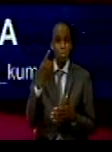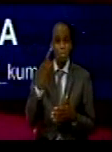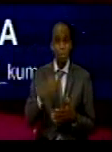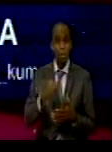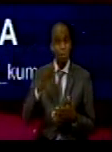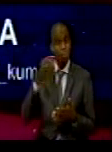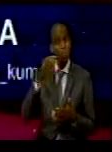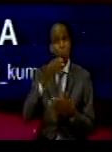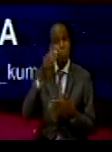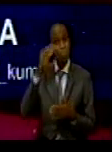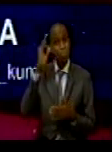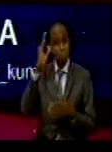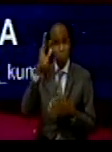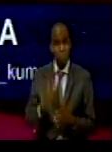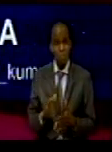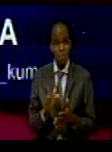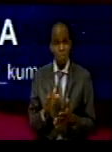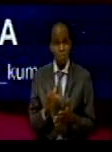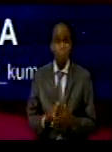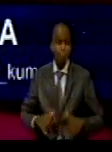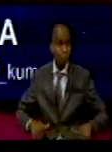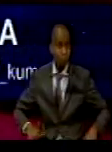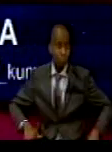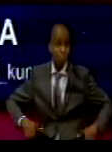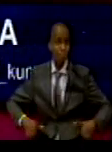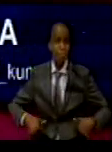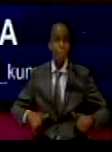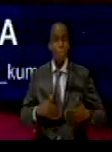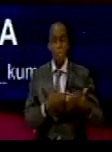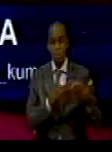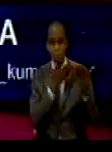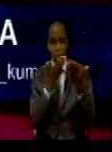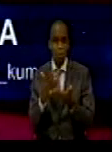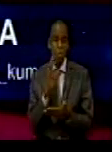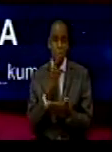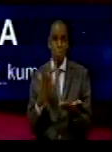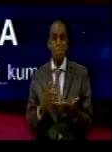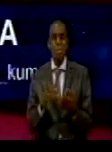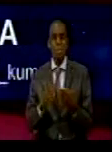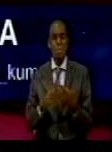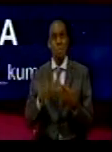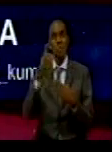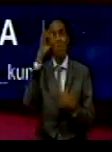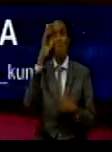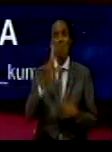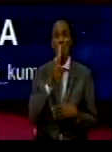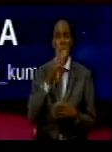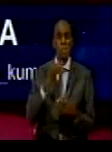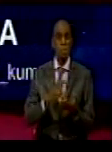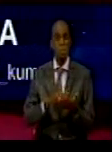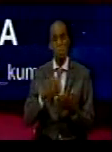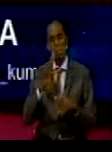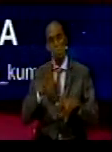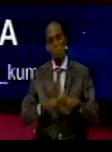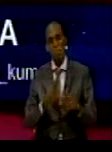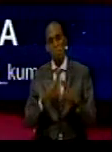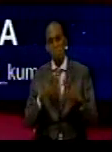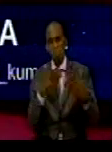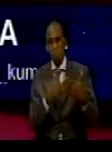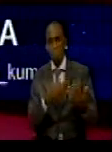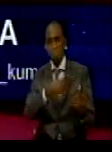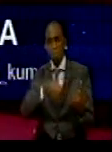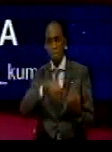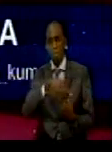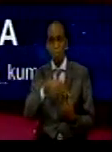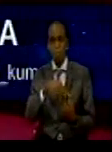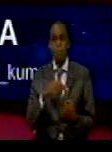to enter this arena. But to God be the glory, we sat over there, and